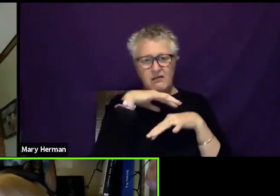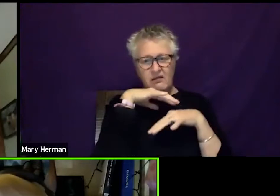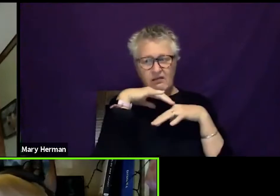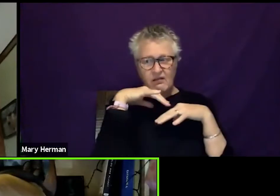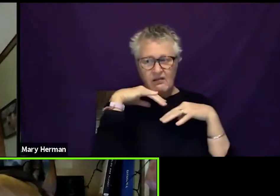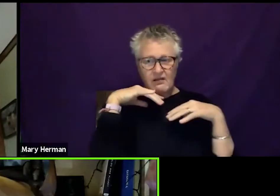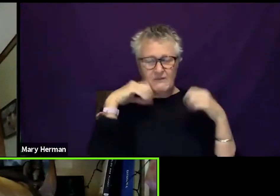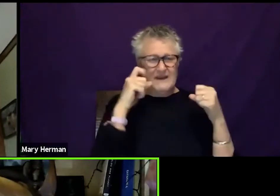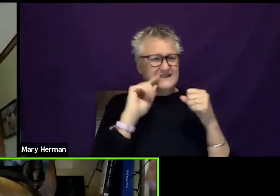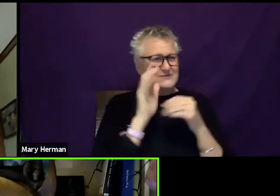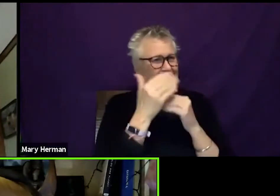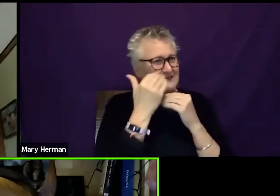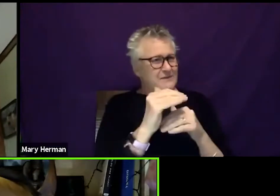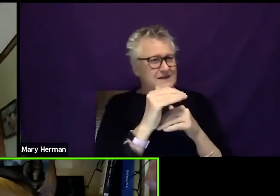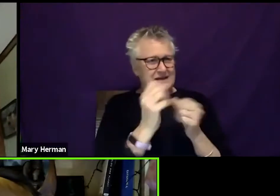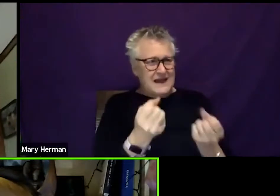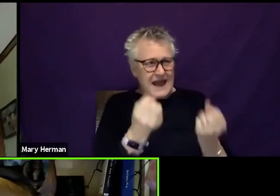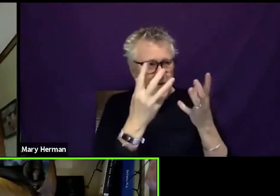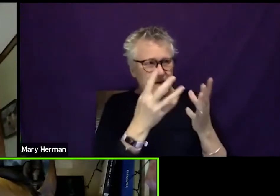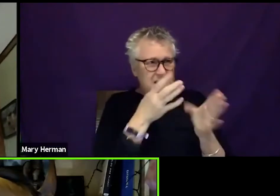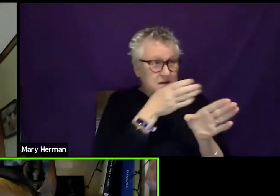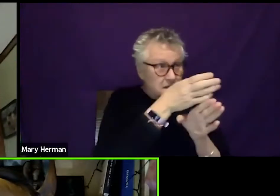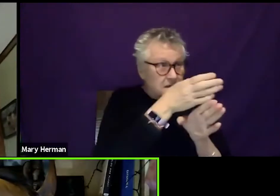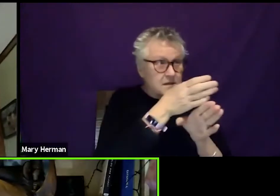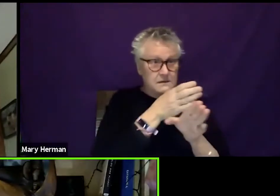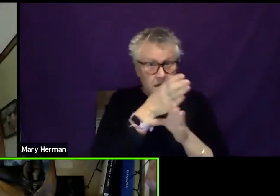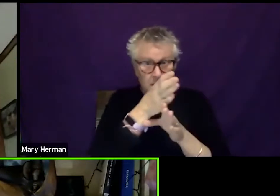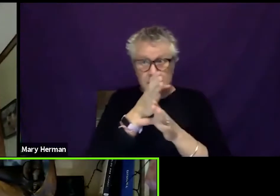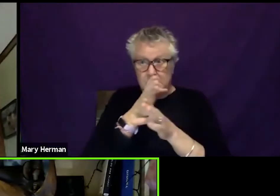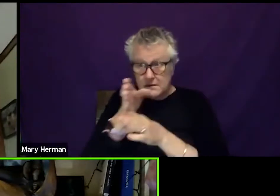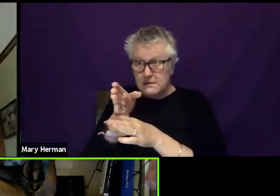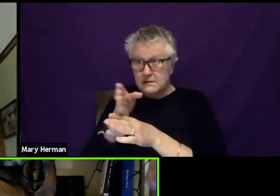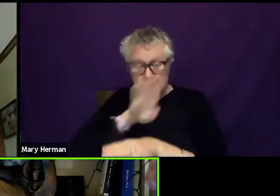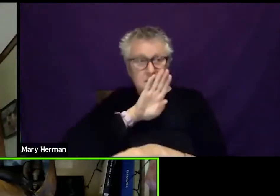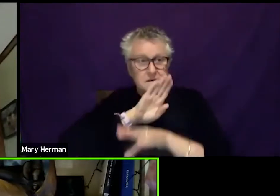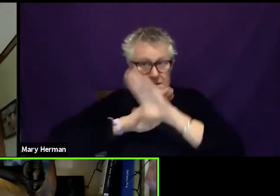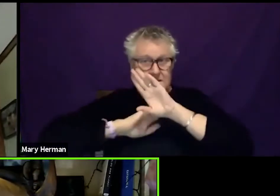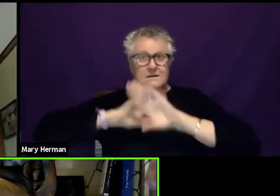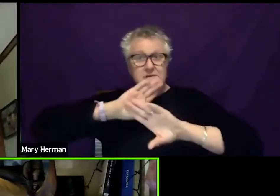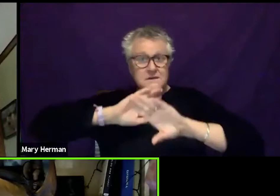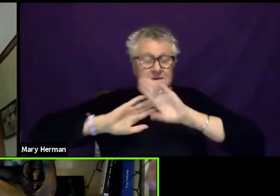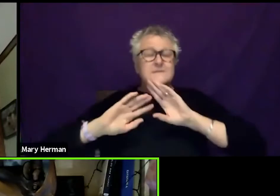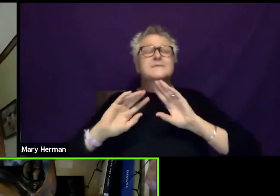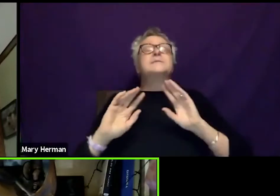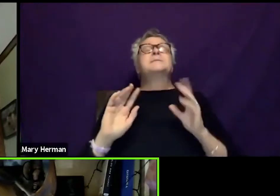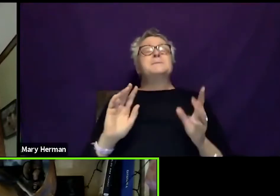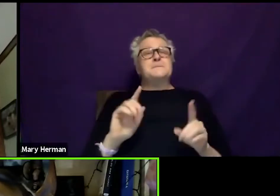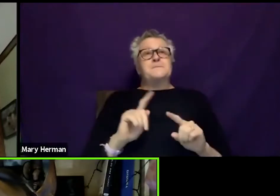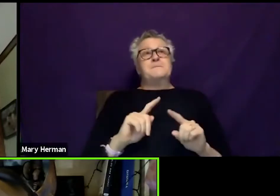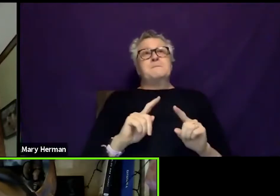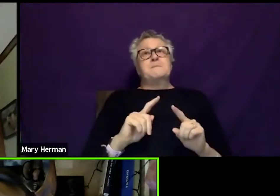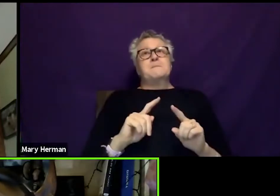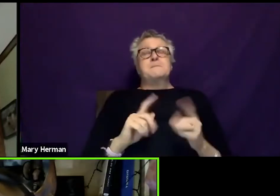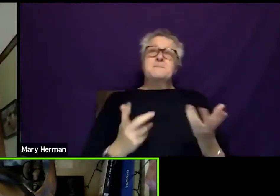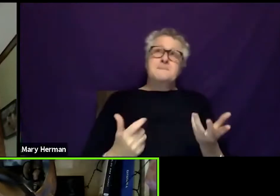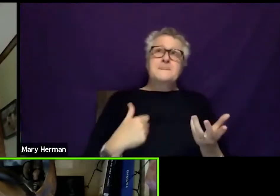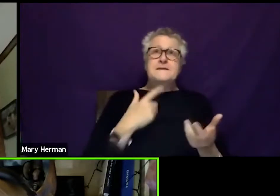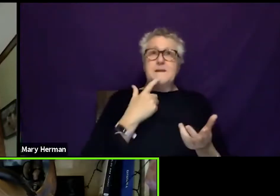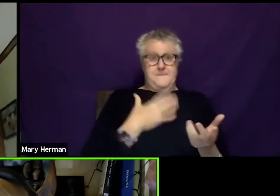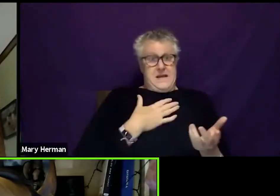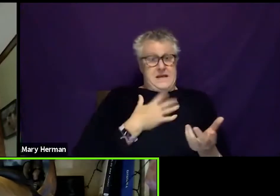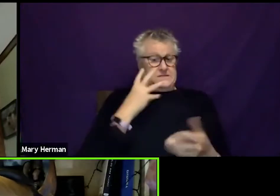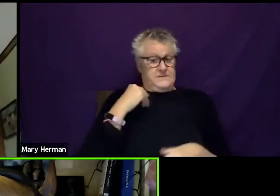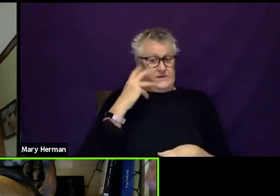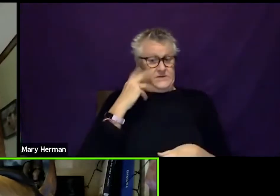combat these things. I would say that in my experience of my activism,